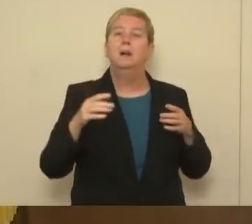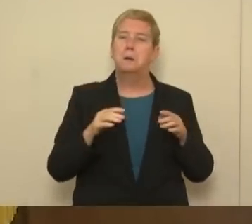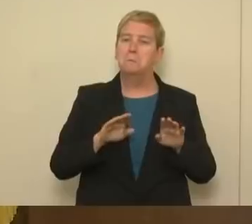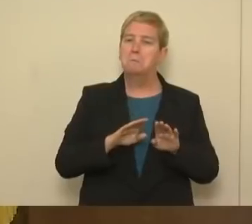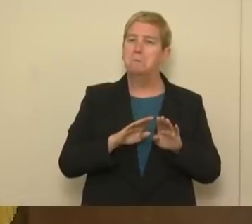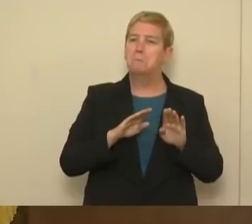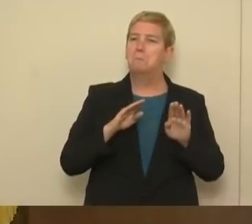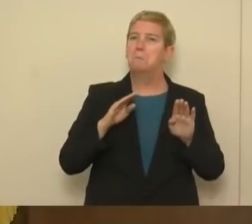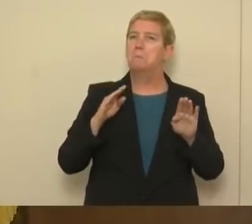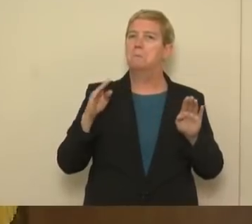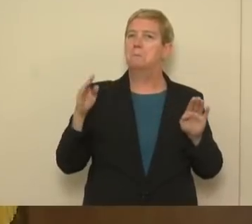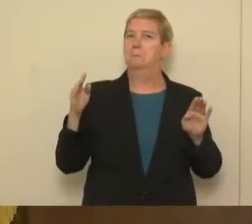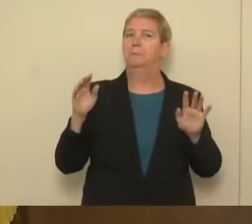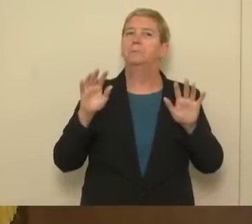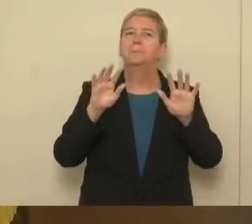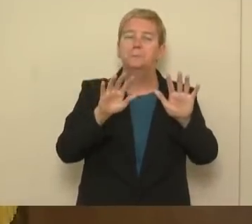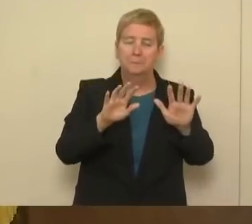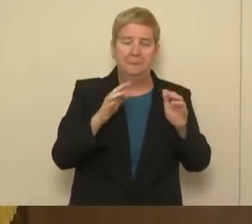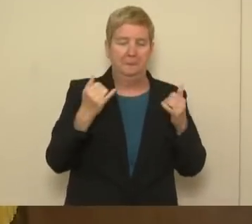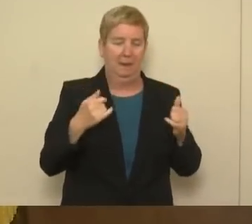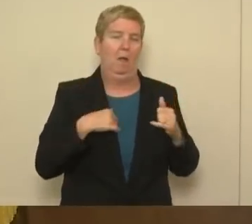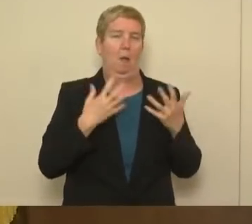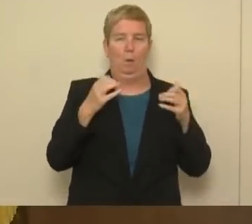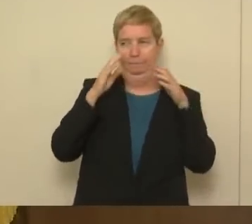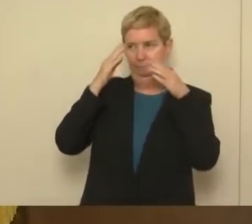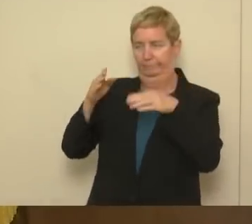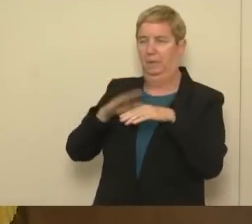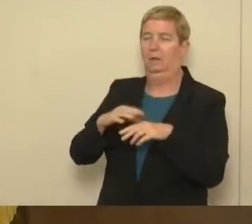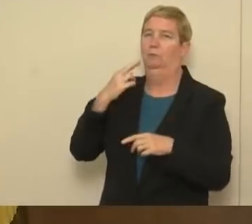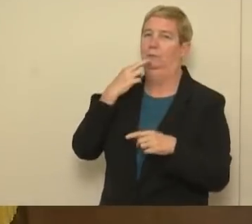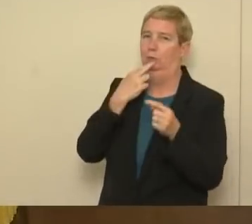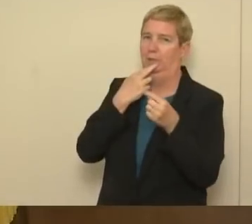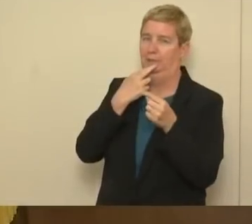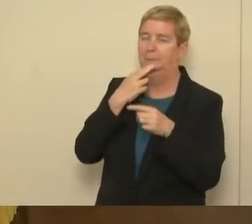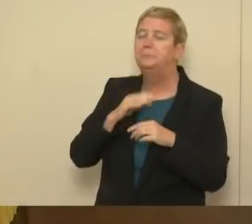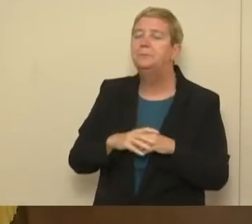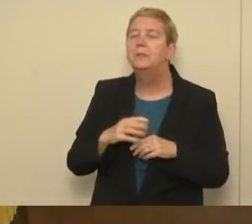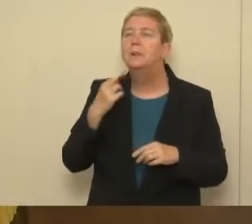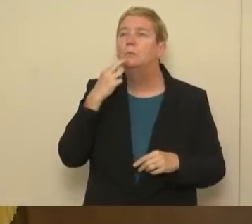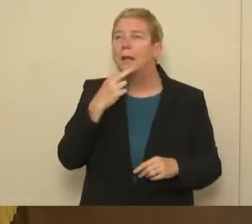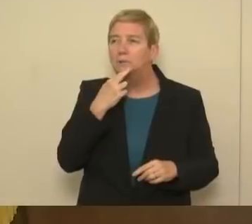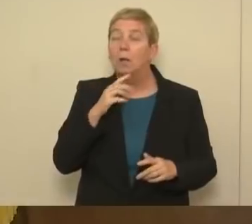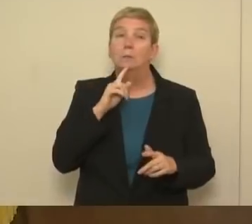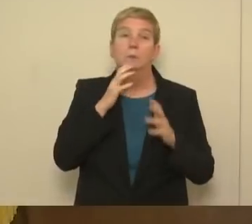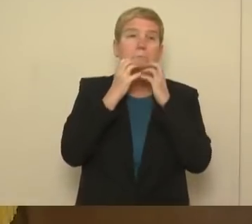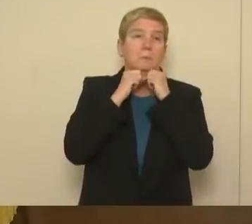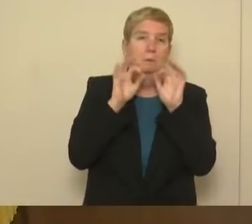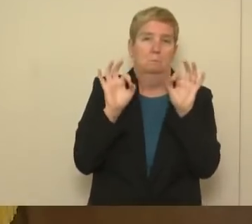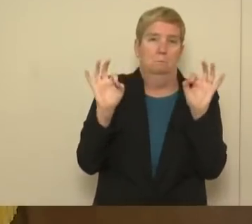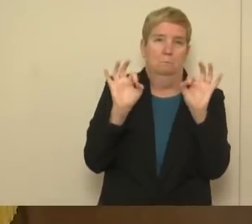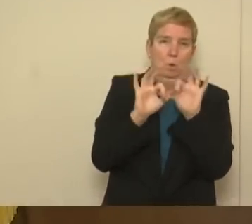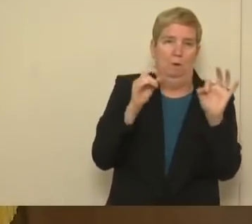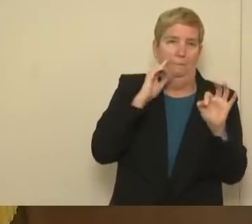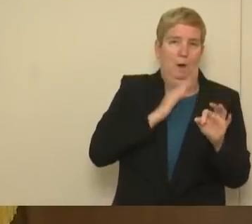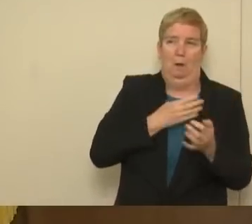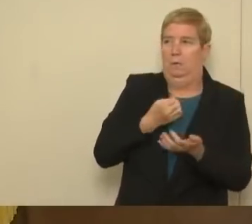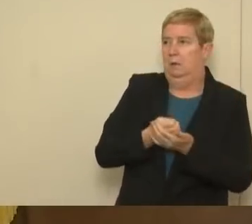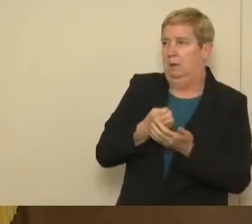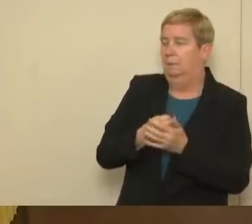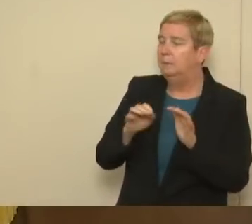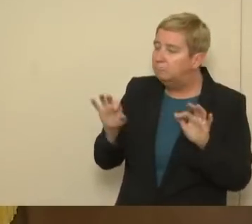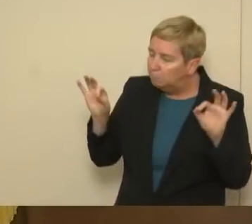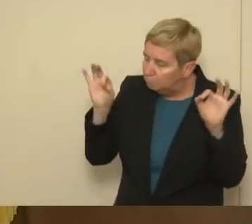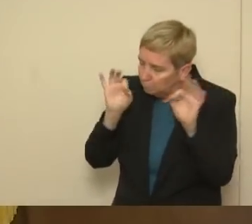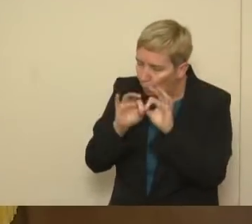restaurants. Restaurants are an important part of our economic success in this state. And there isn't anyone in New Mexico, I